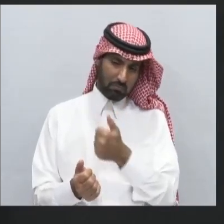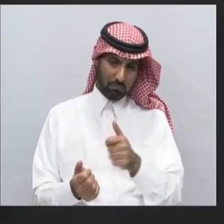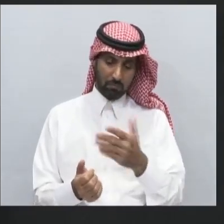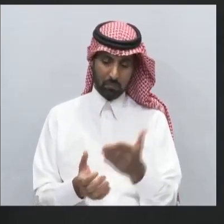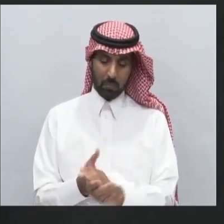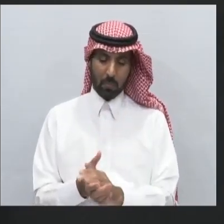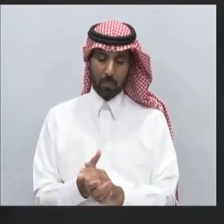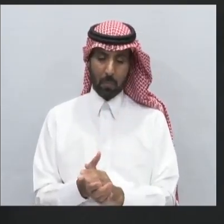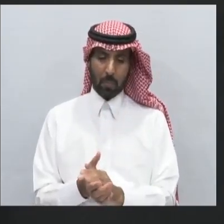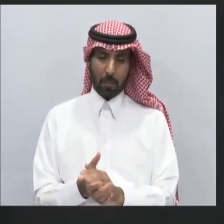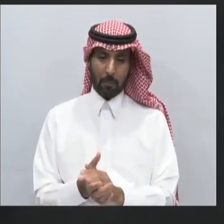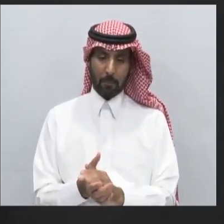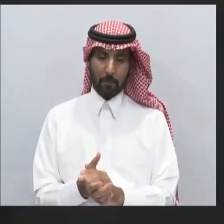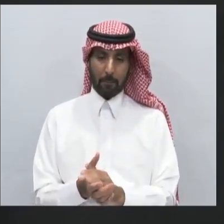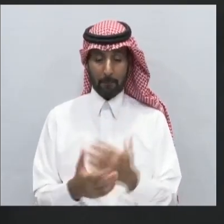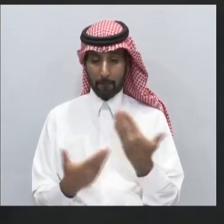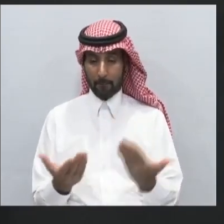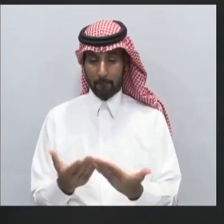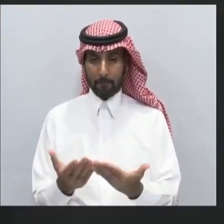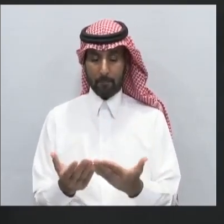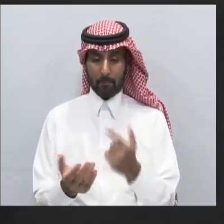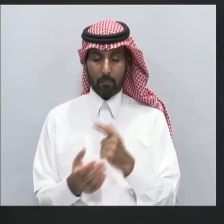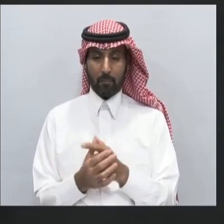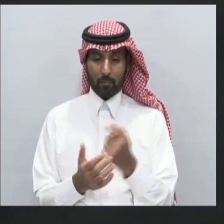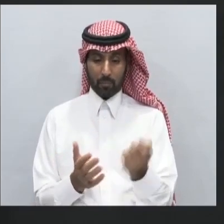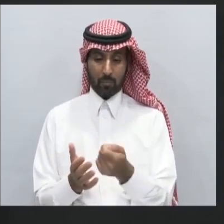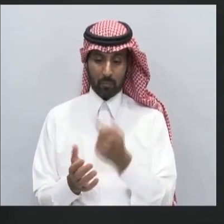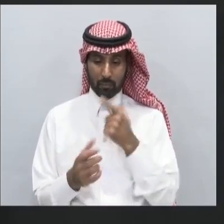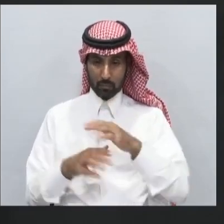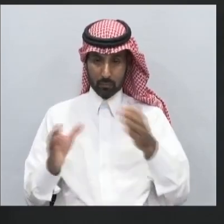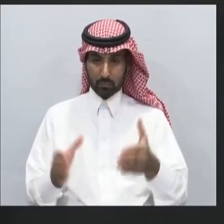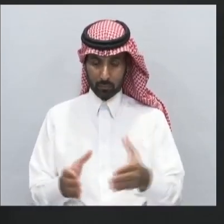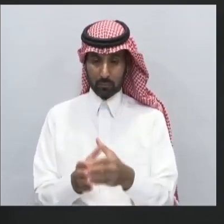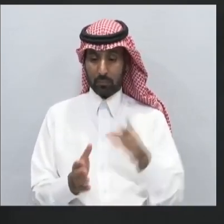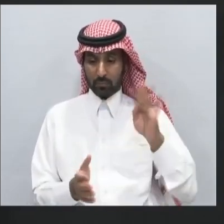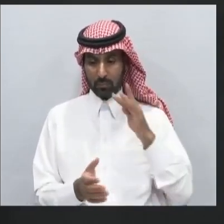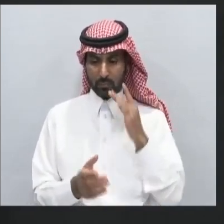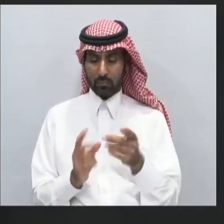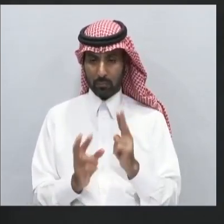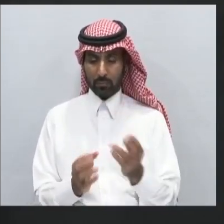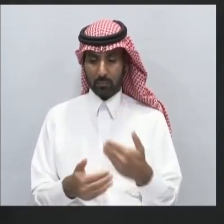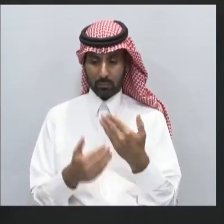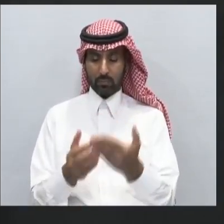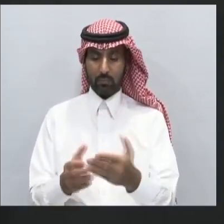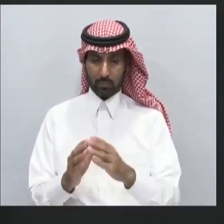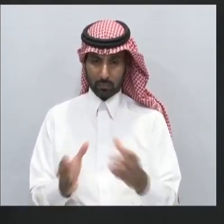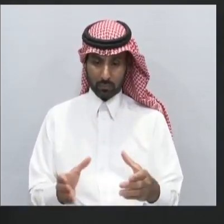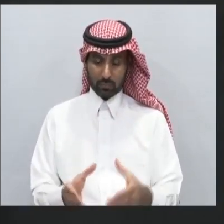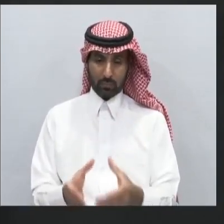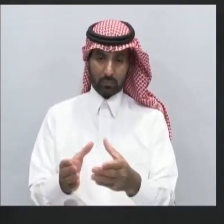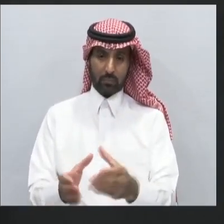common? Think about other situations like, here I wrote bringing a wedding gift. Can you think about other situations? Like